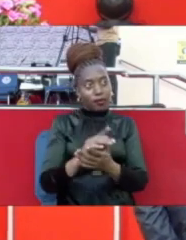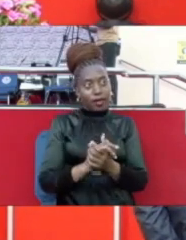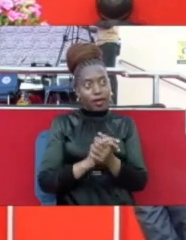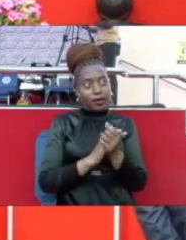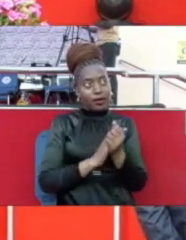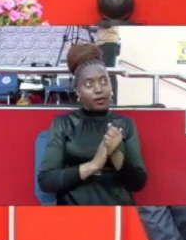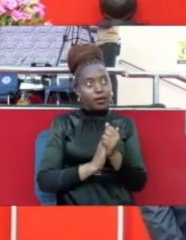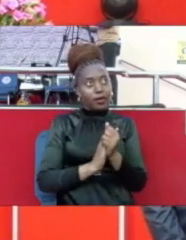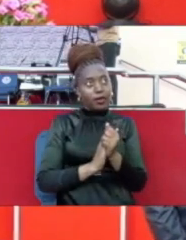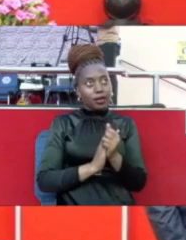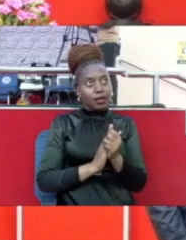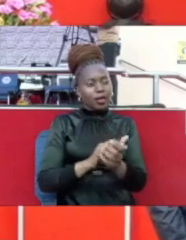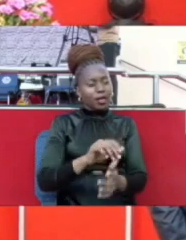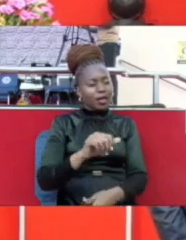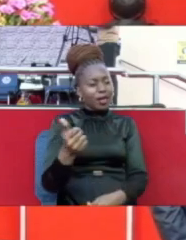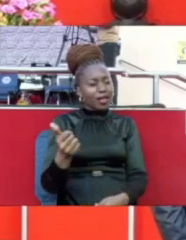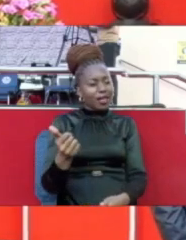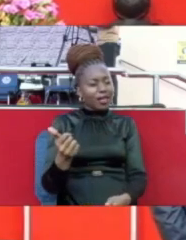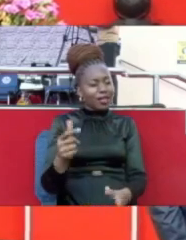Do the rest of you live